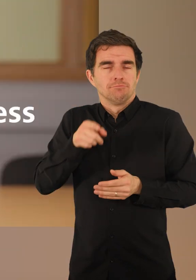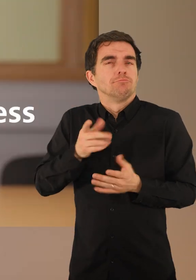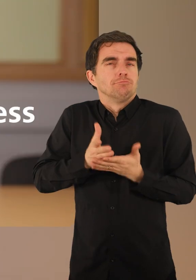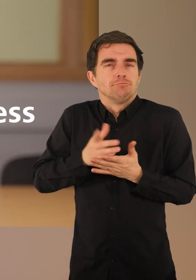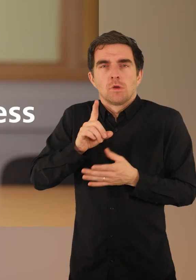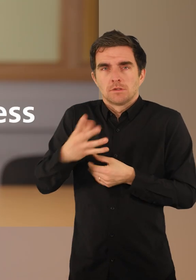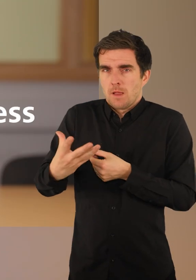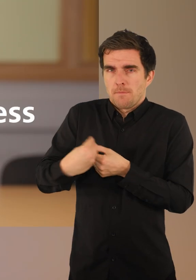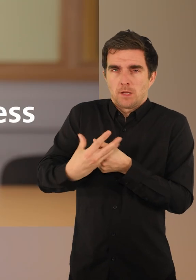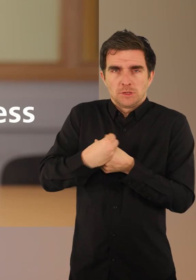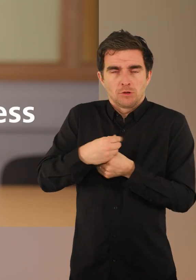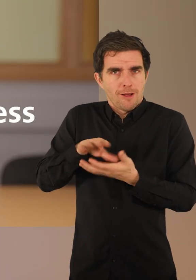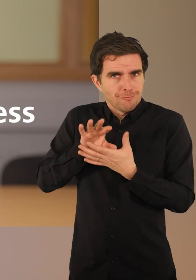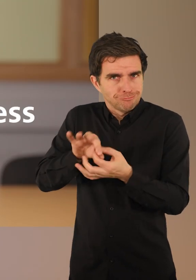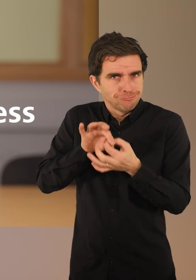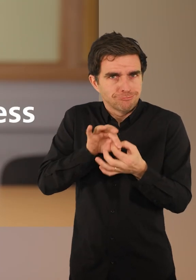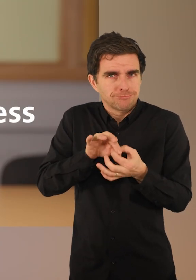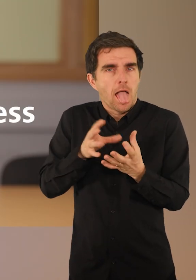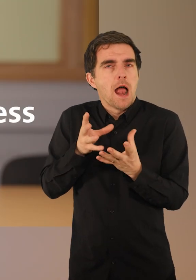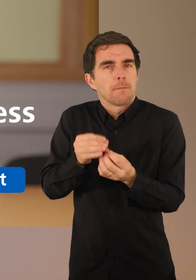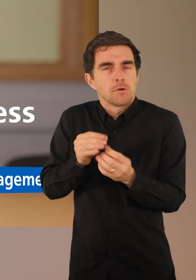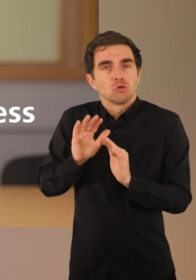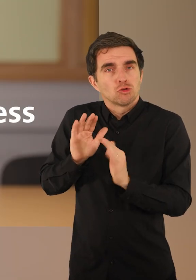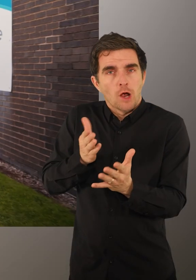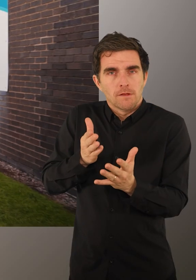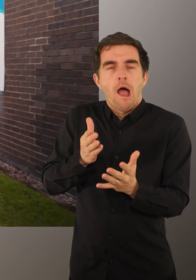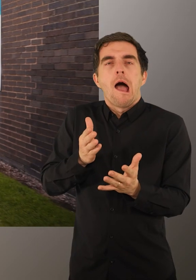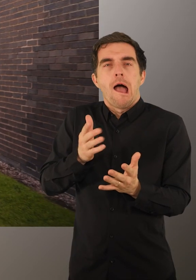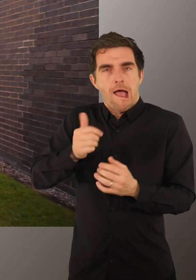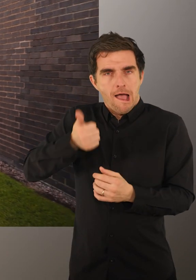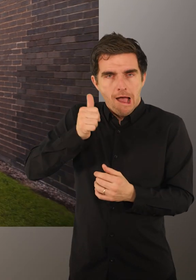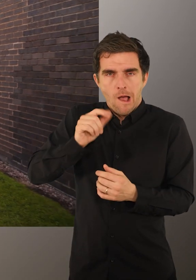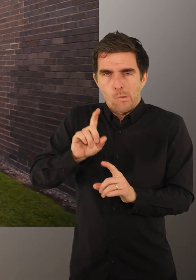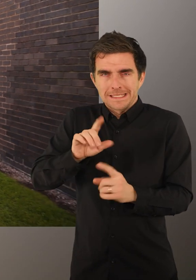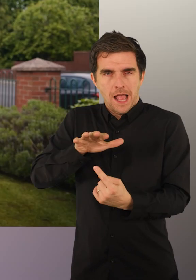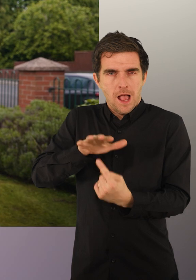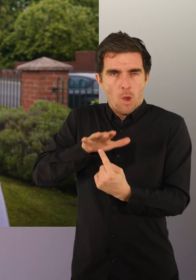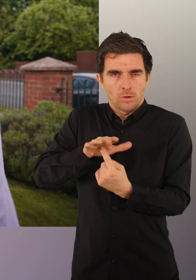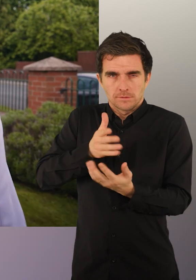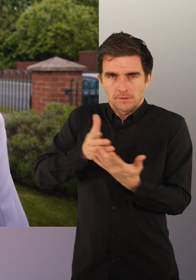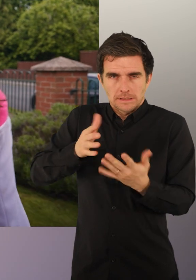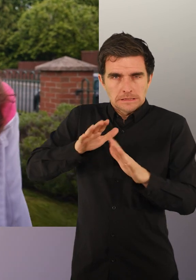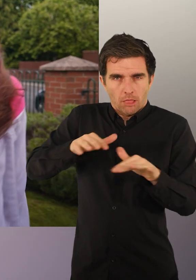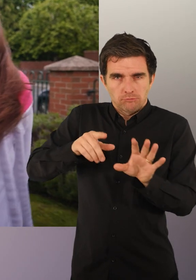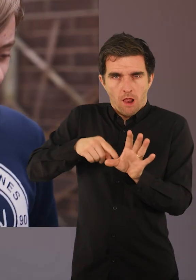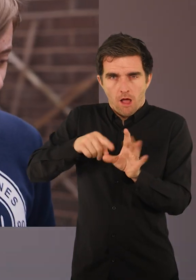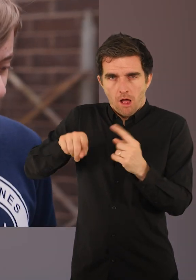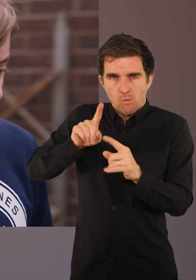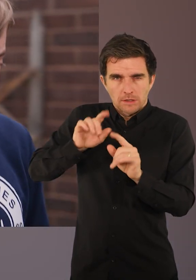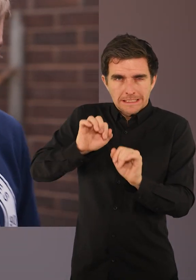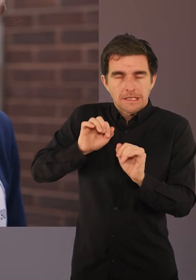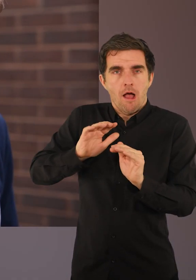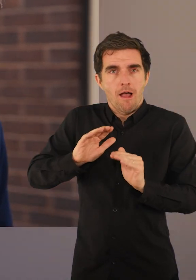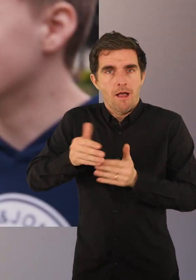offered. This is called participation and engagement, and it helps the services understand what is important to children and